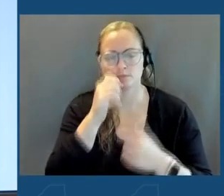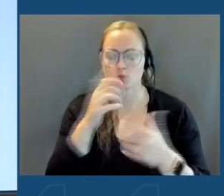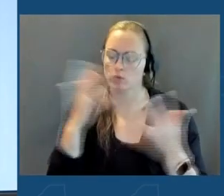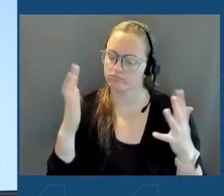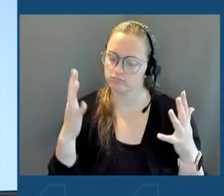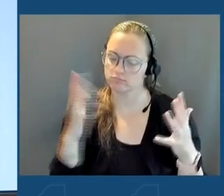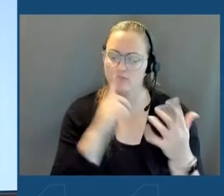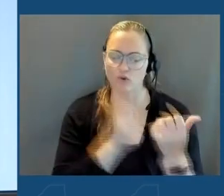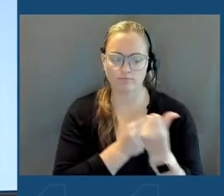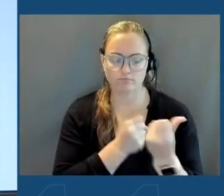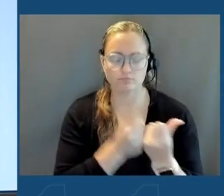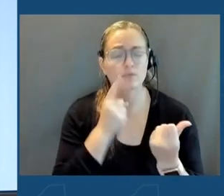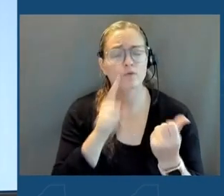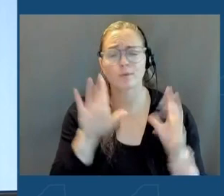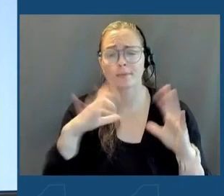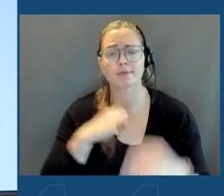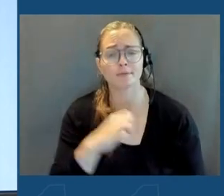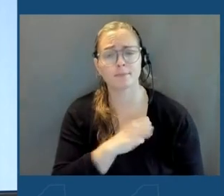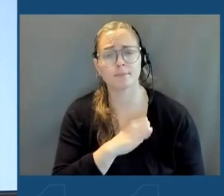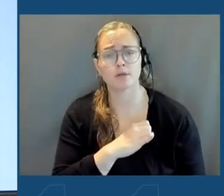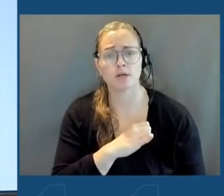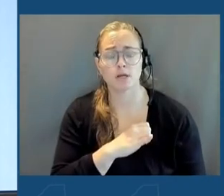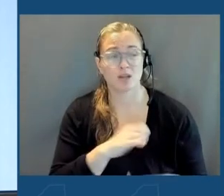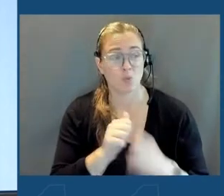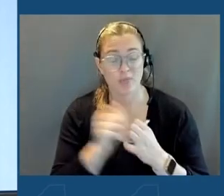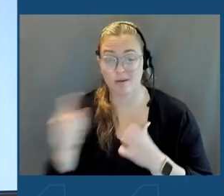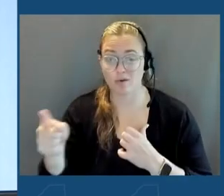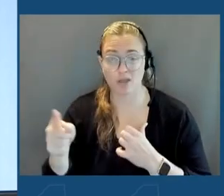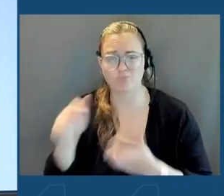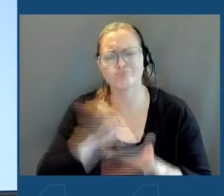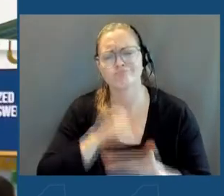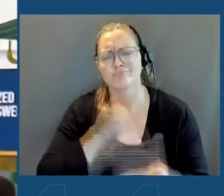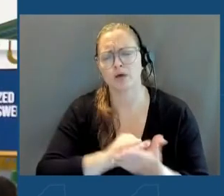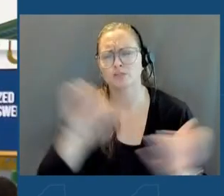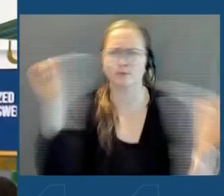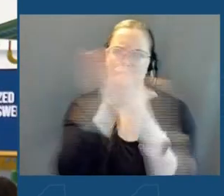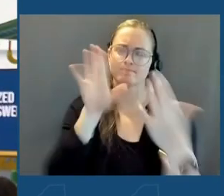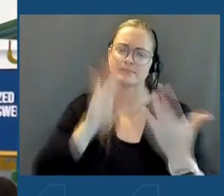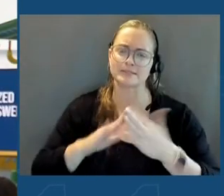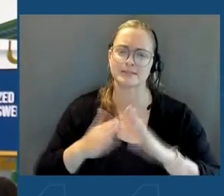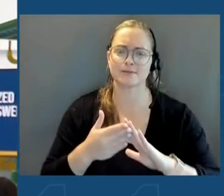mayor, and I can't imagine this city without him. Billy Barlow.